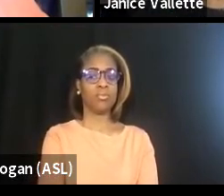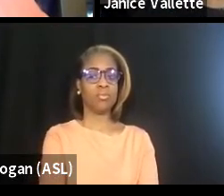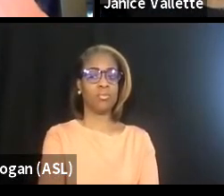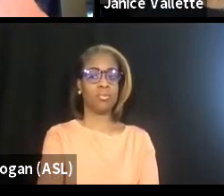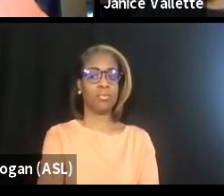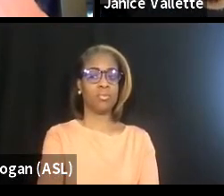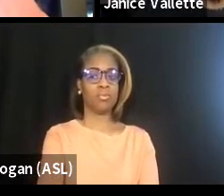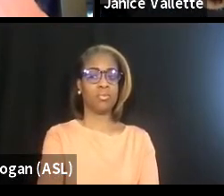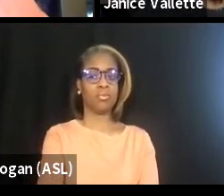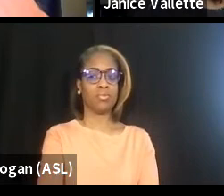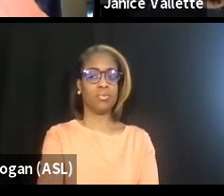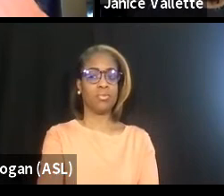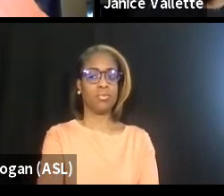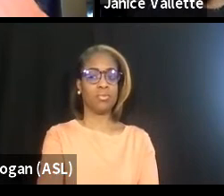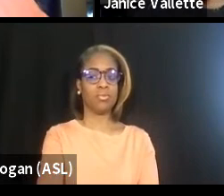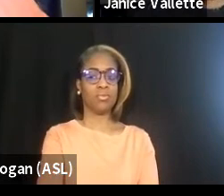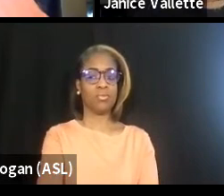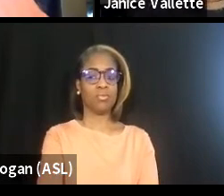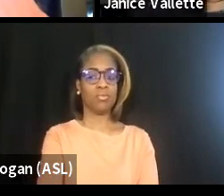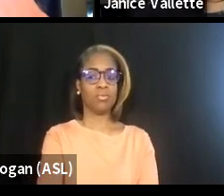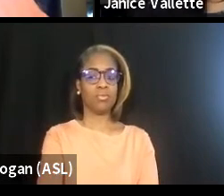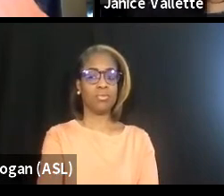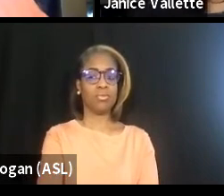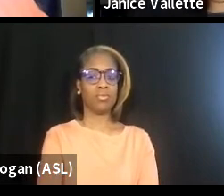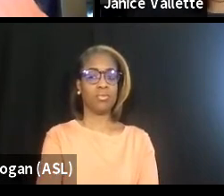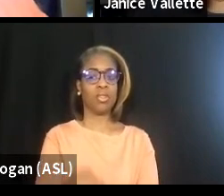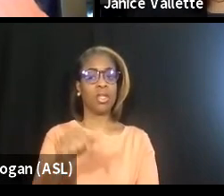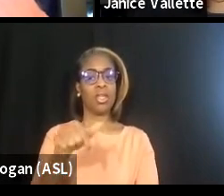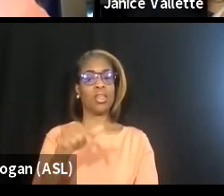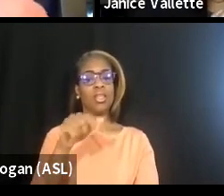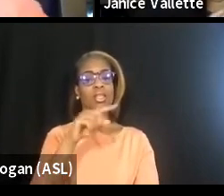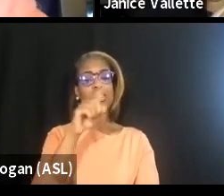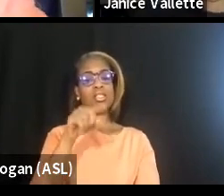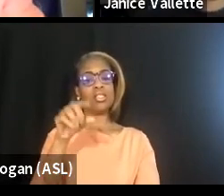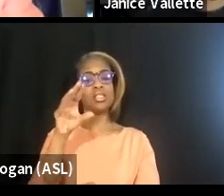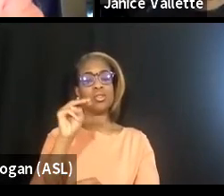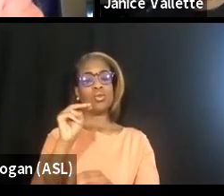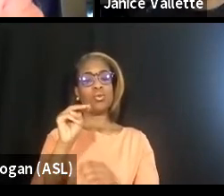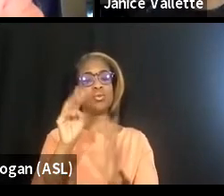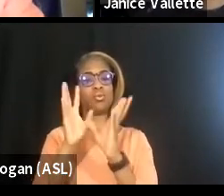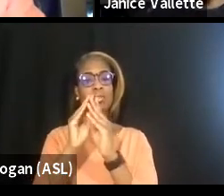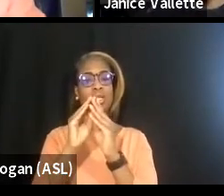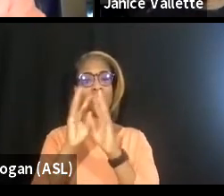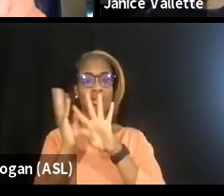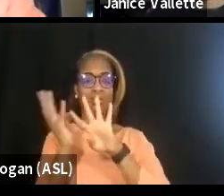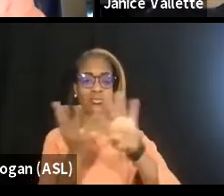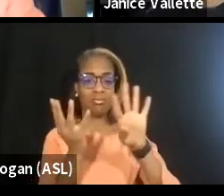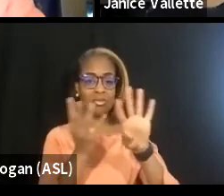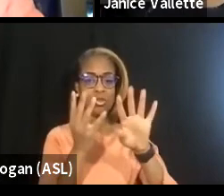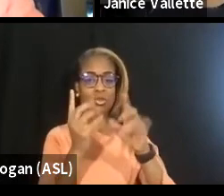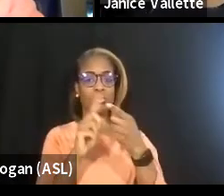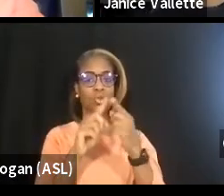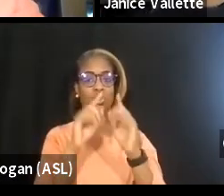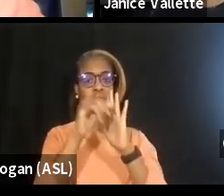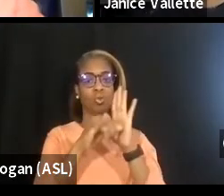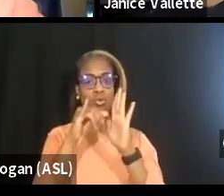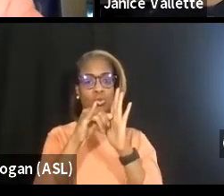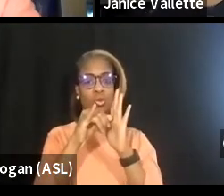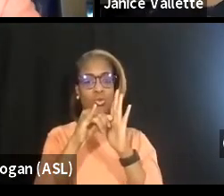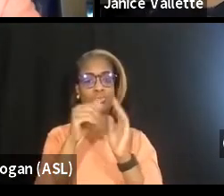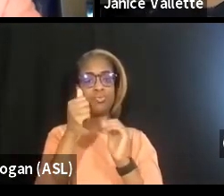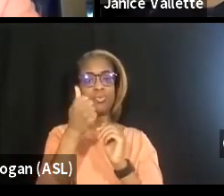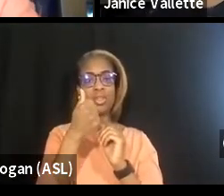Okay. This Zoom meeting is being live streamed to YouTube. For anyone in the public watching who